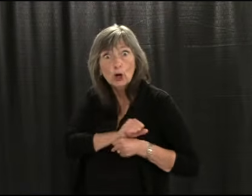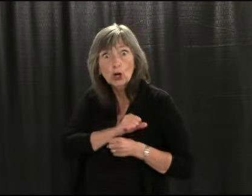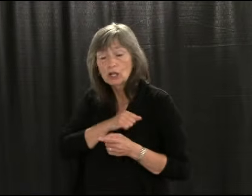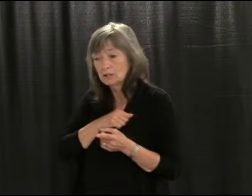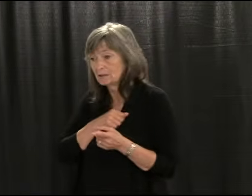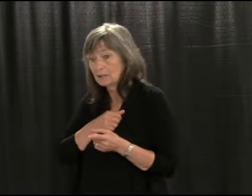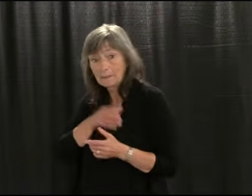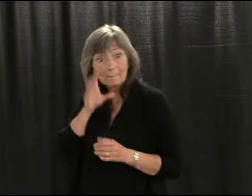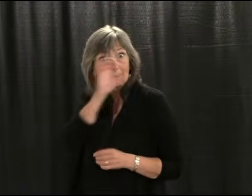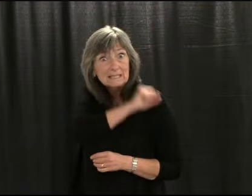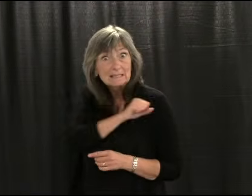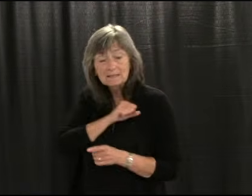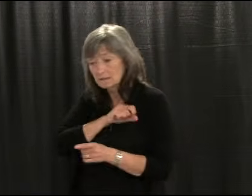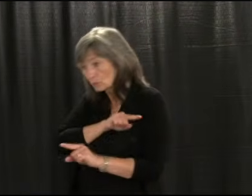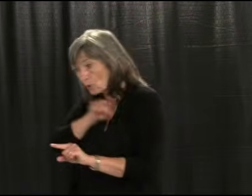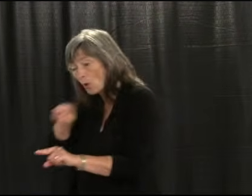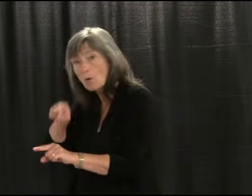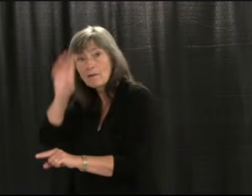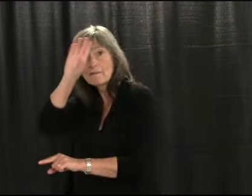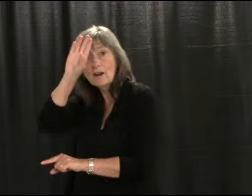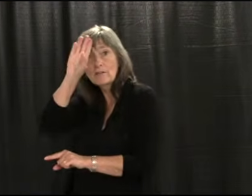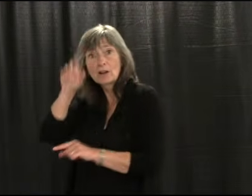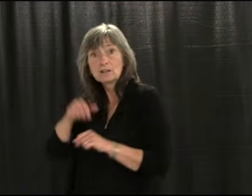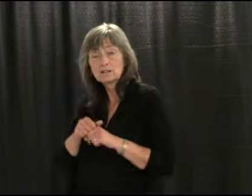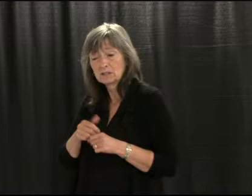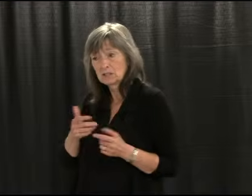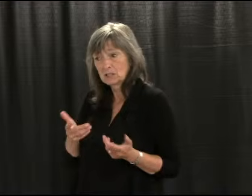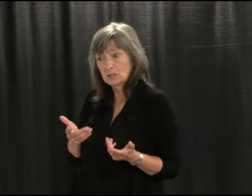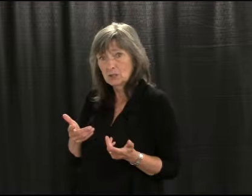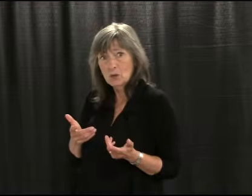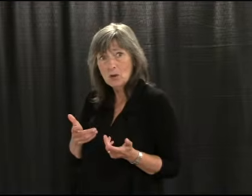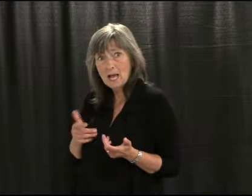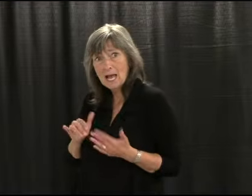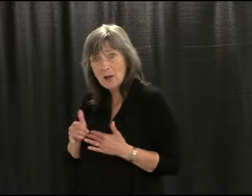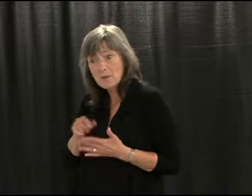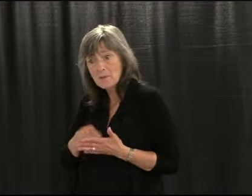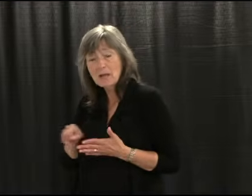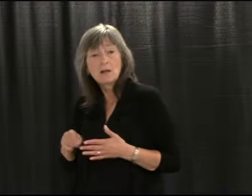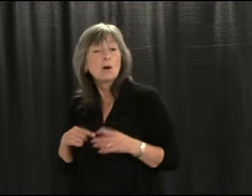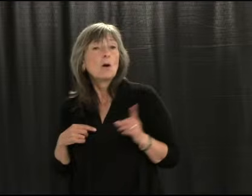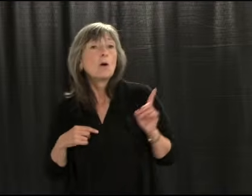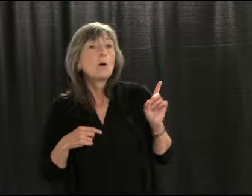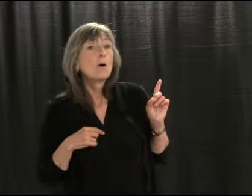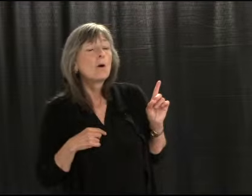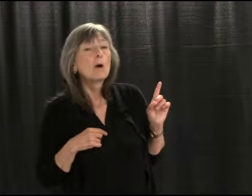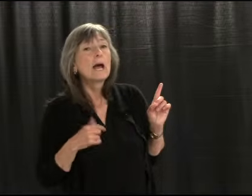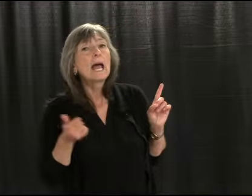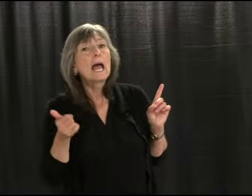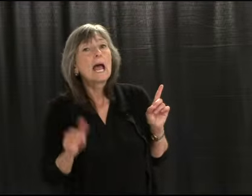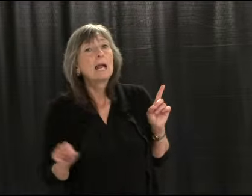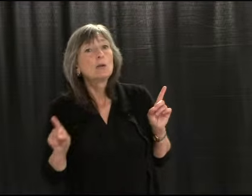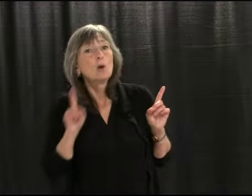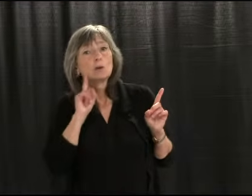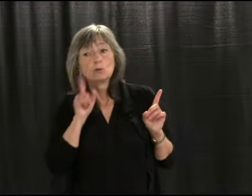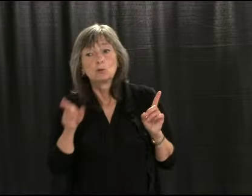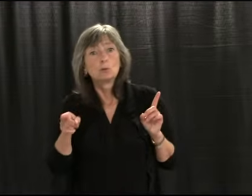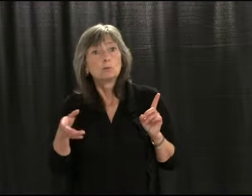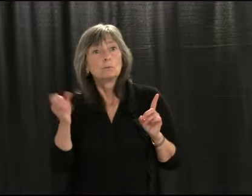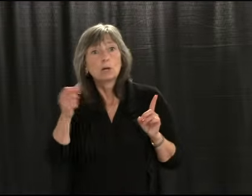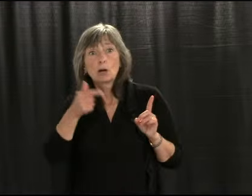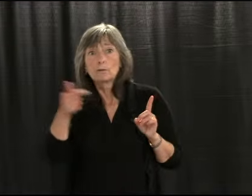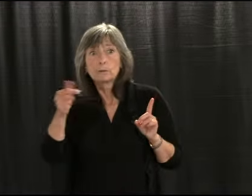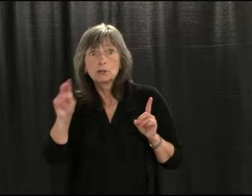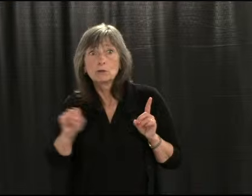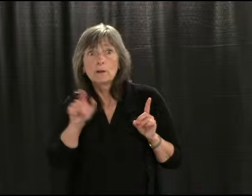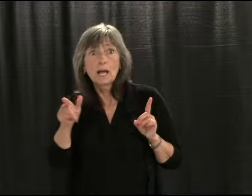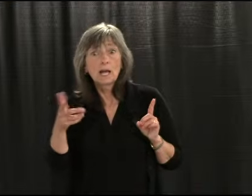be any compensation for maybe firefighters? I know that, for who are- example, anyone affected will, from a government of